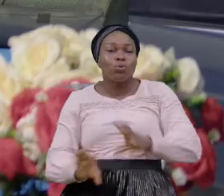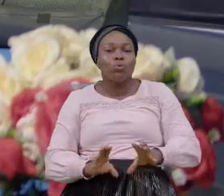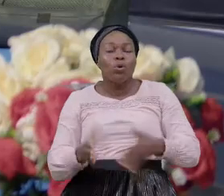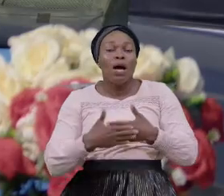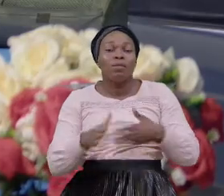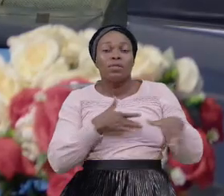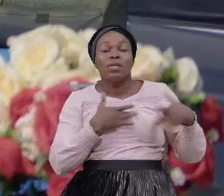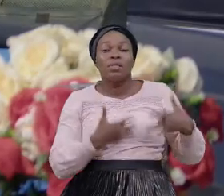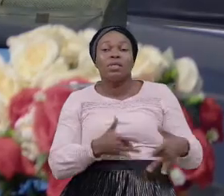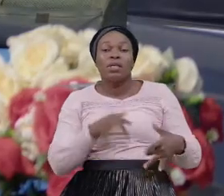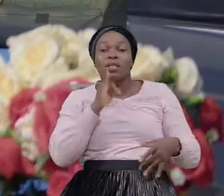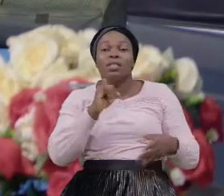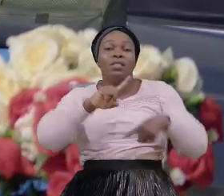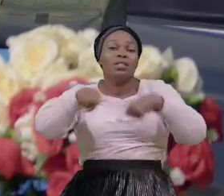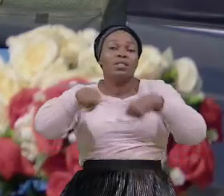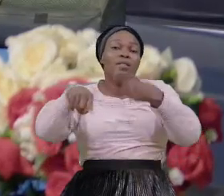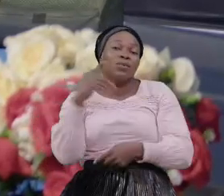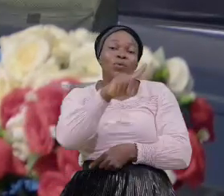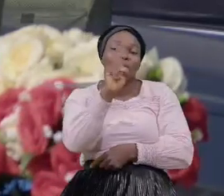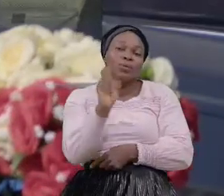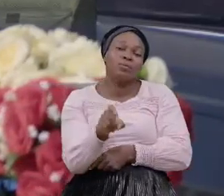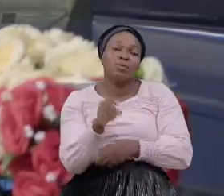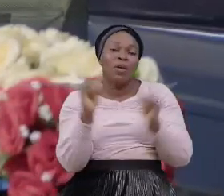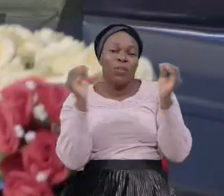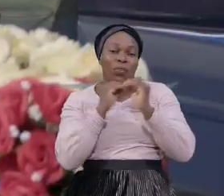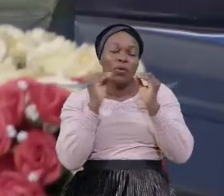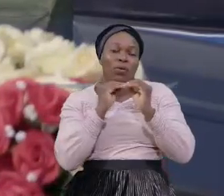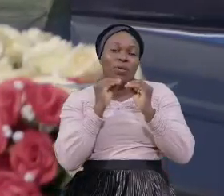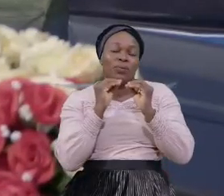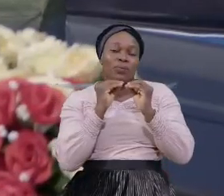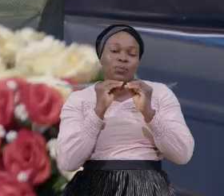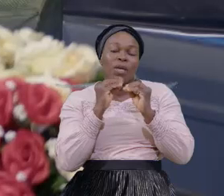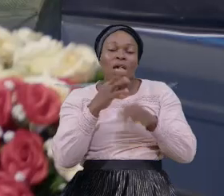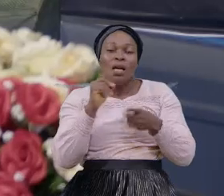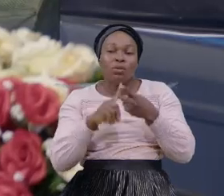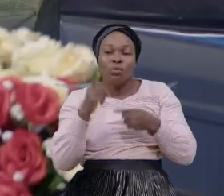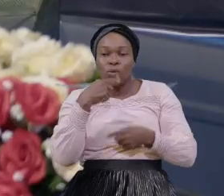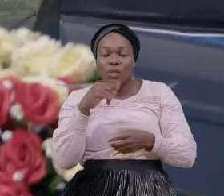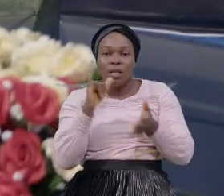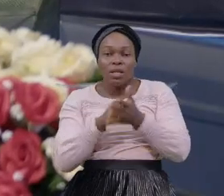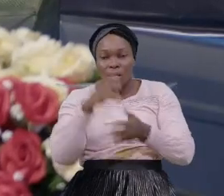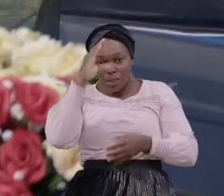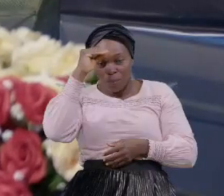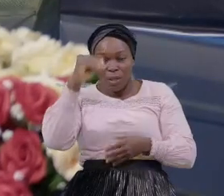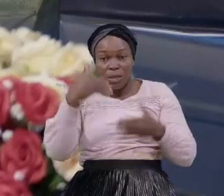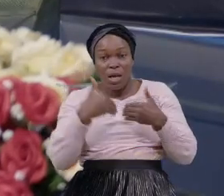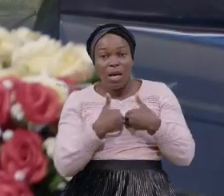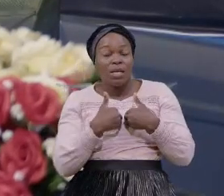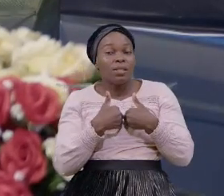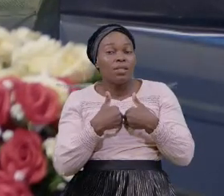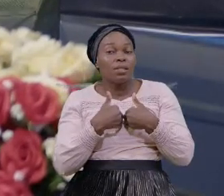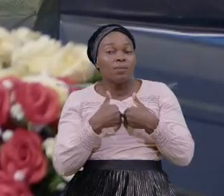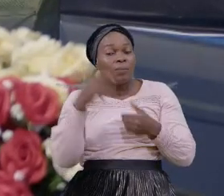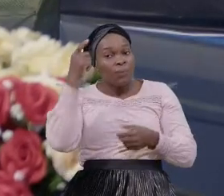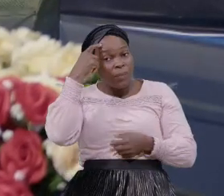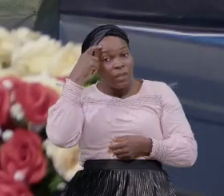is gone? They say that man has heart, he has mind. If he wants to